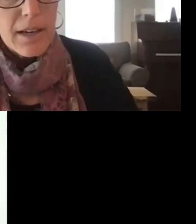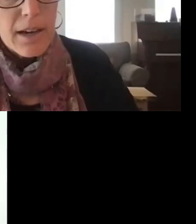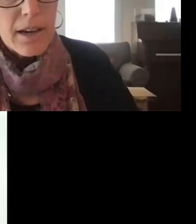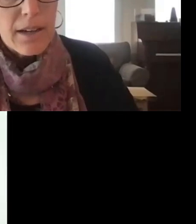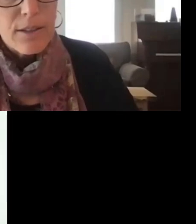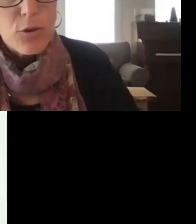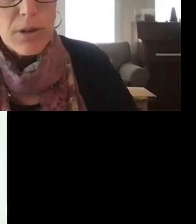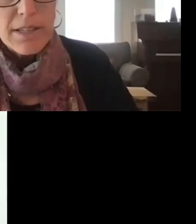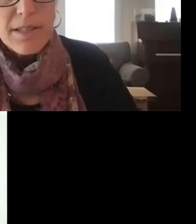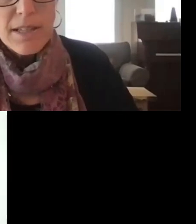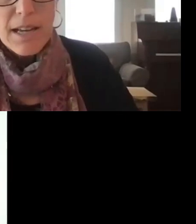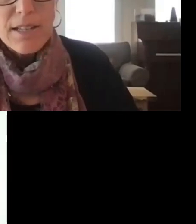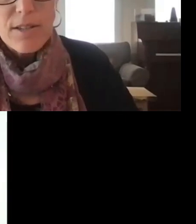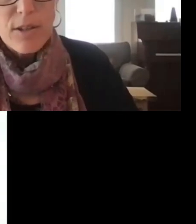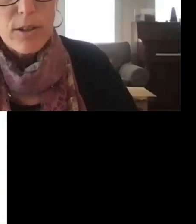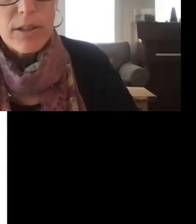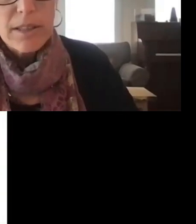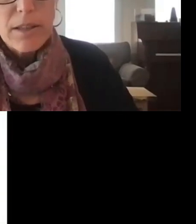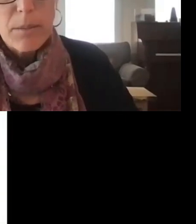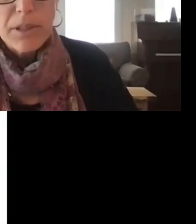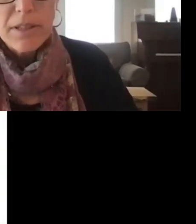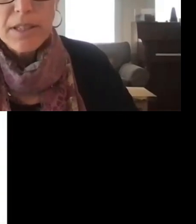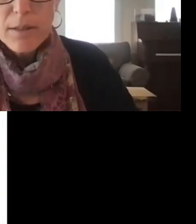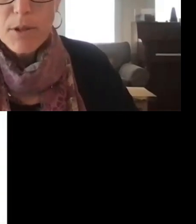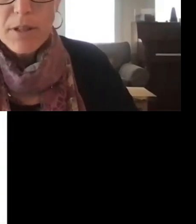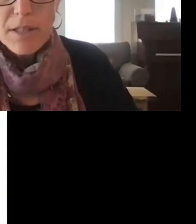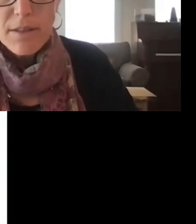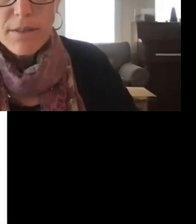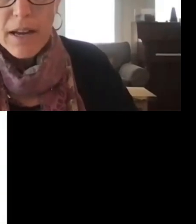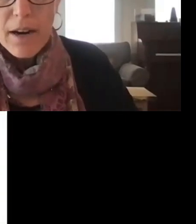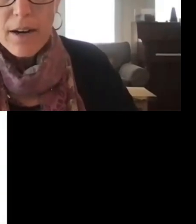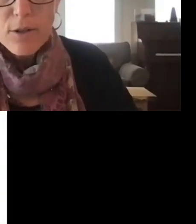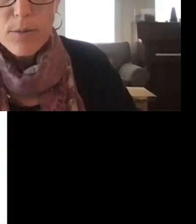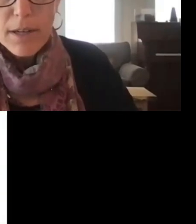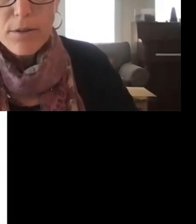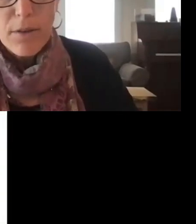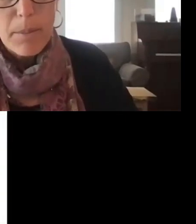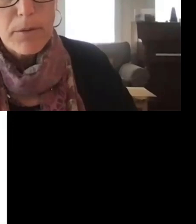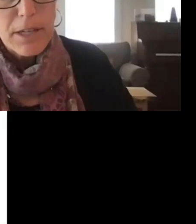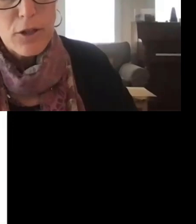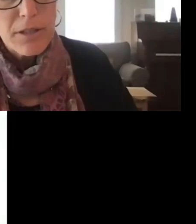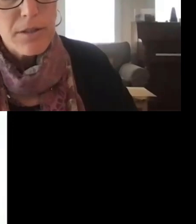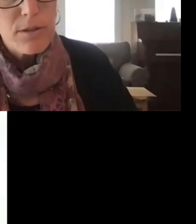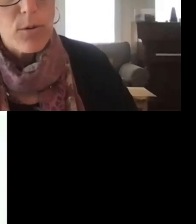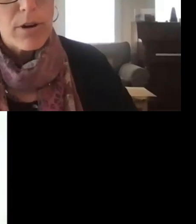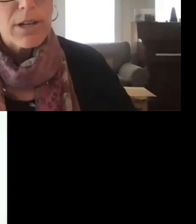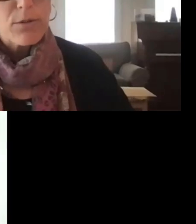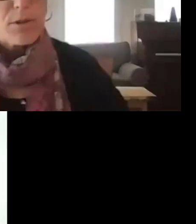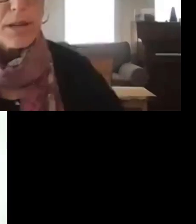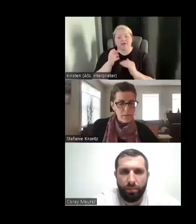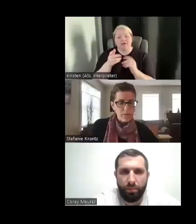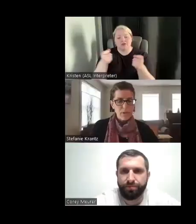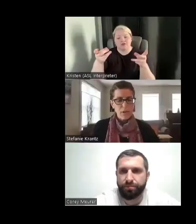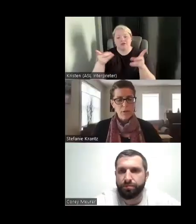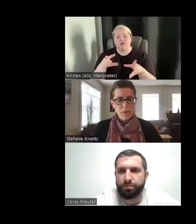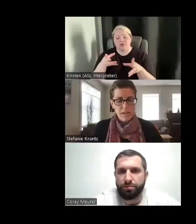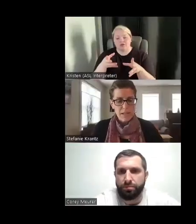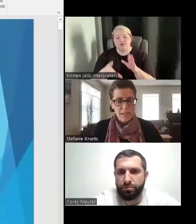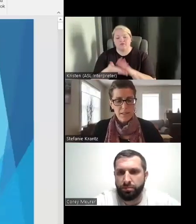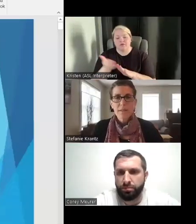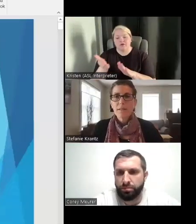Corey join us today. He's currently the Building Communities of Care Director of Operations. Corey is responsible